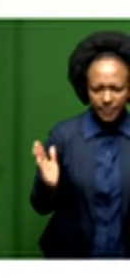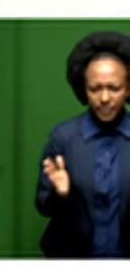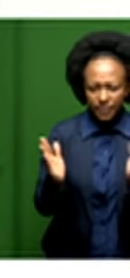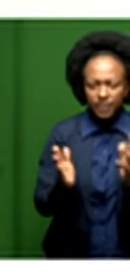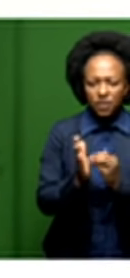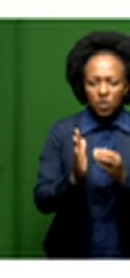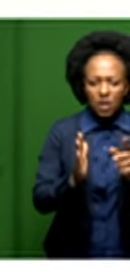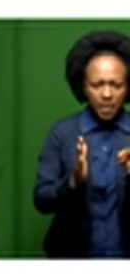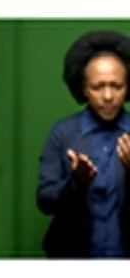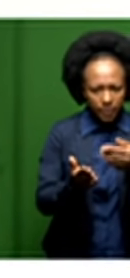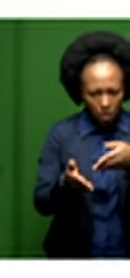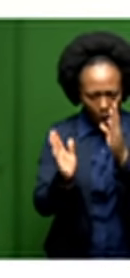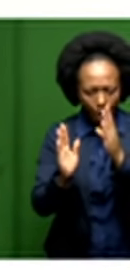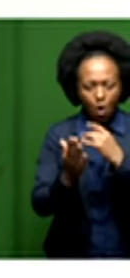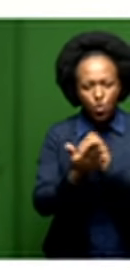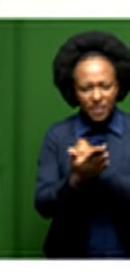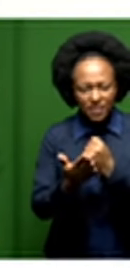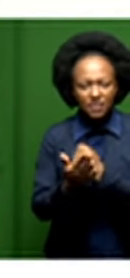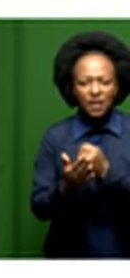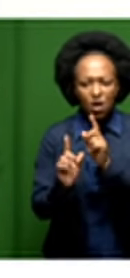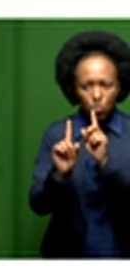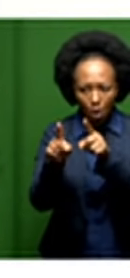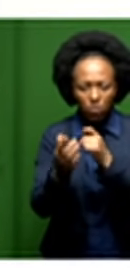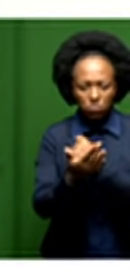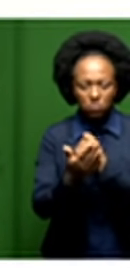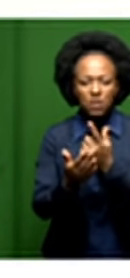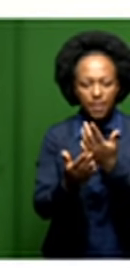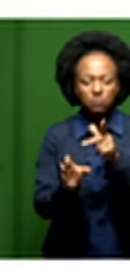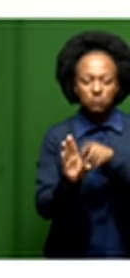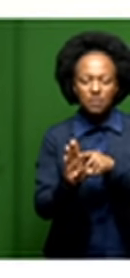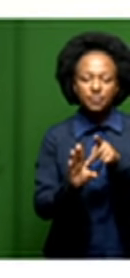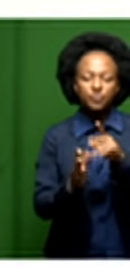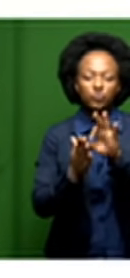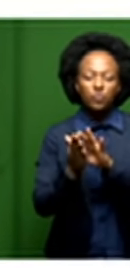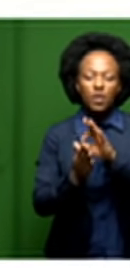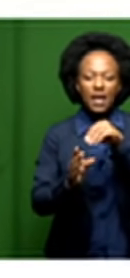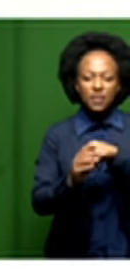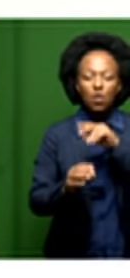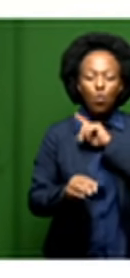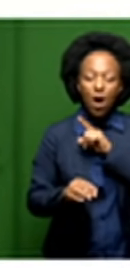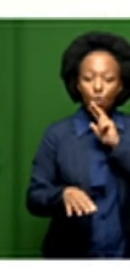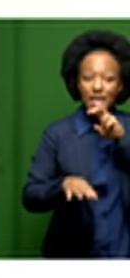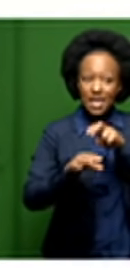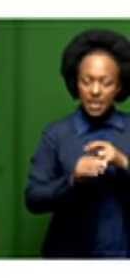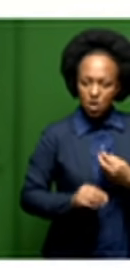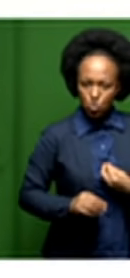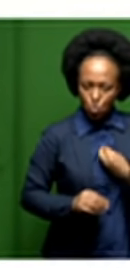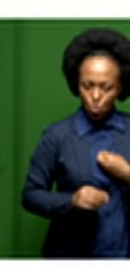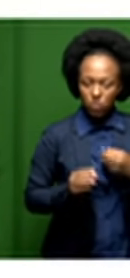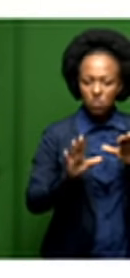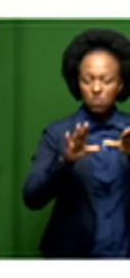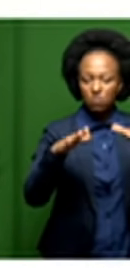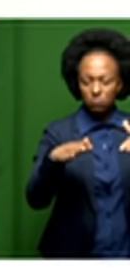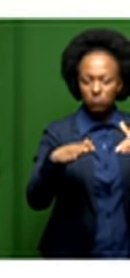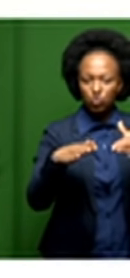to go register and participate in these elections, because we actually need these young people to shape